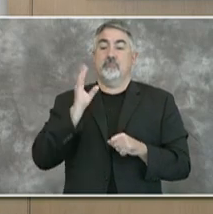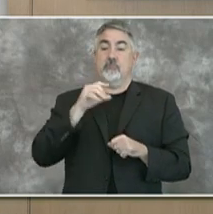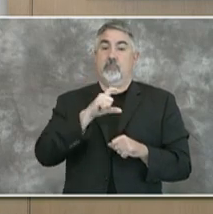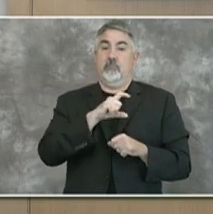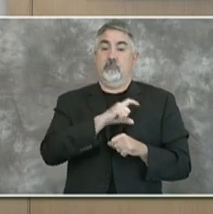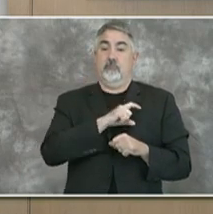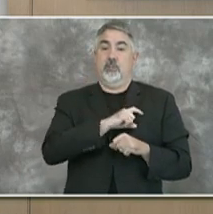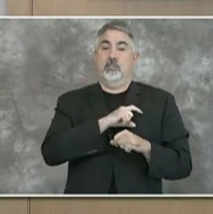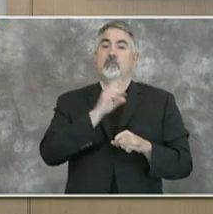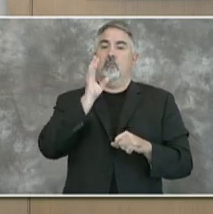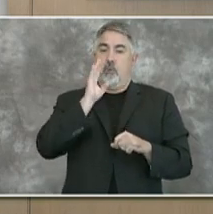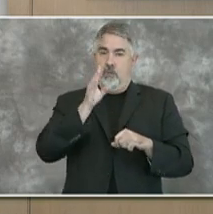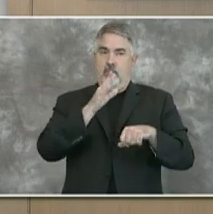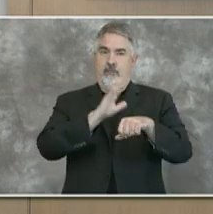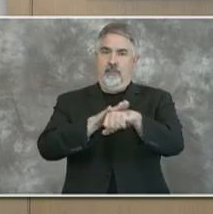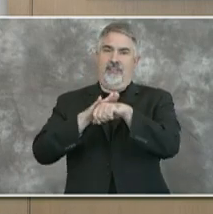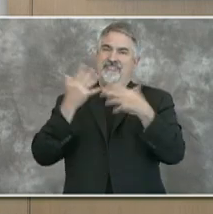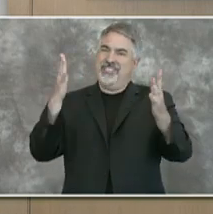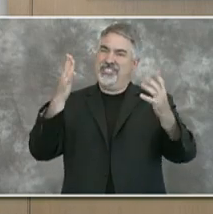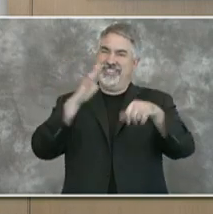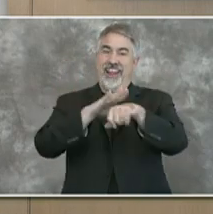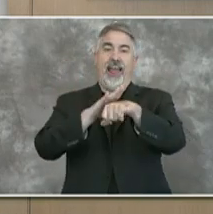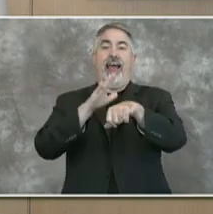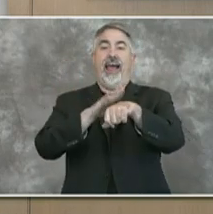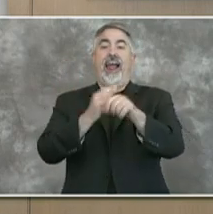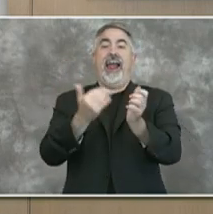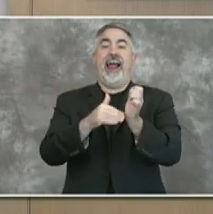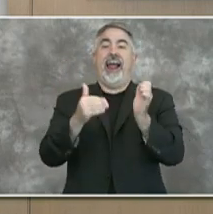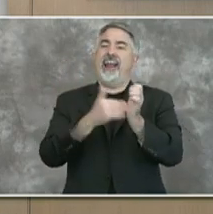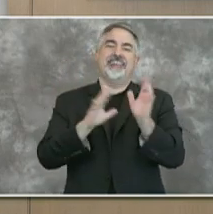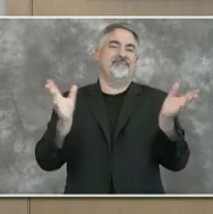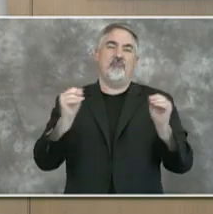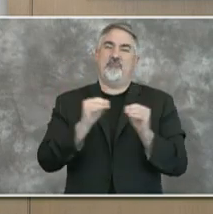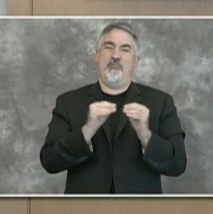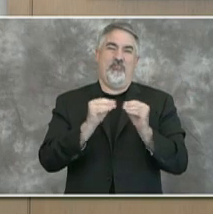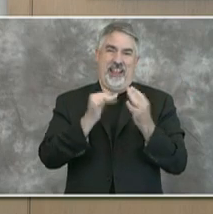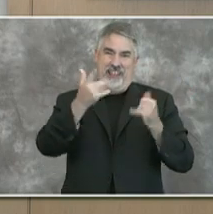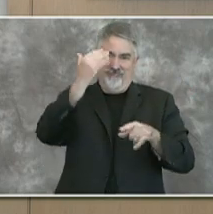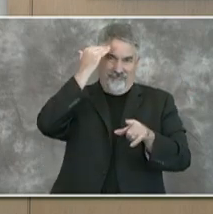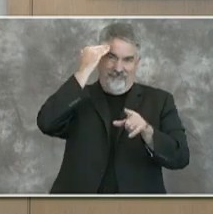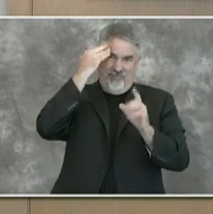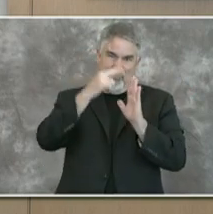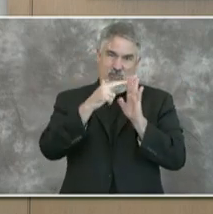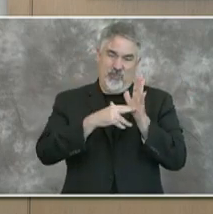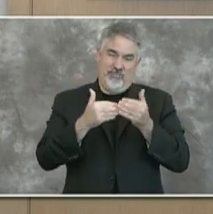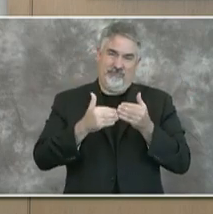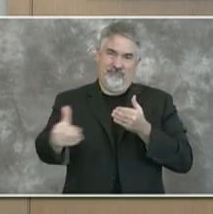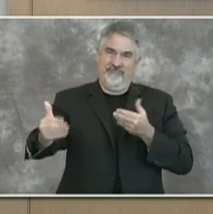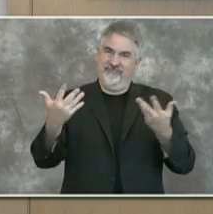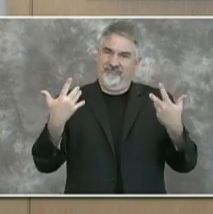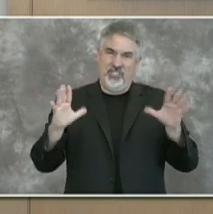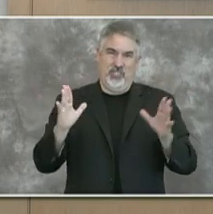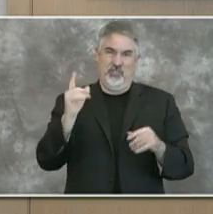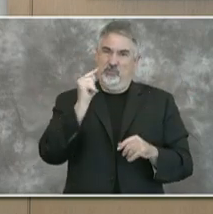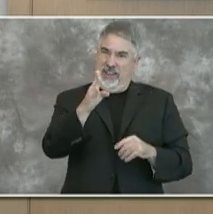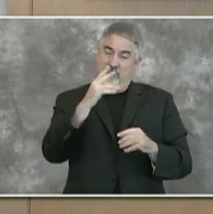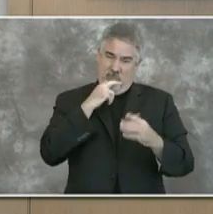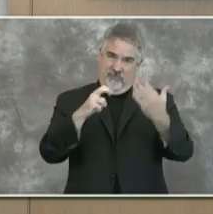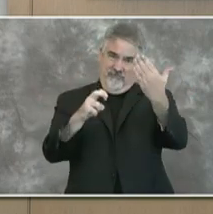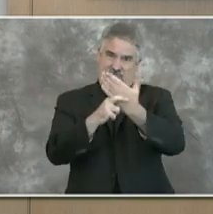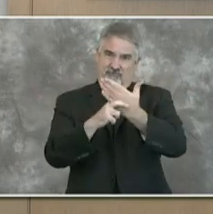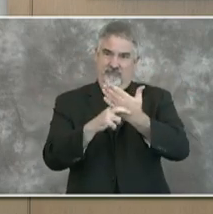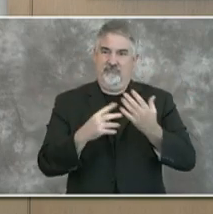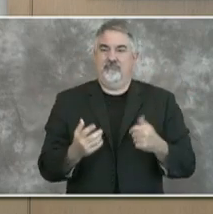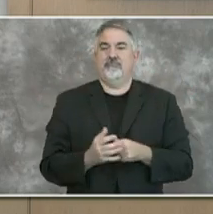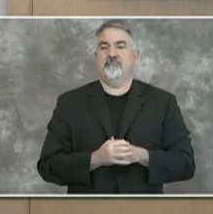warnings are over. We are now down to serious business, and we will enforce the law. Otherwise, the price